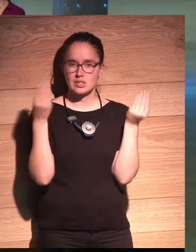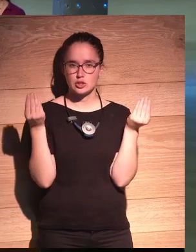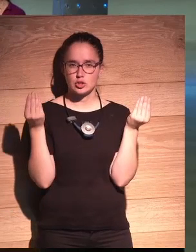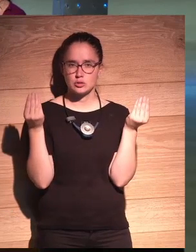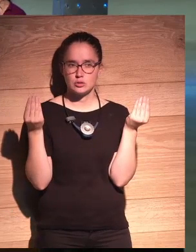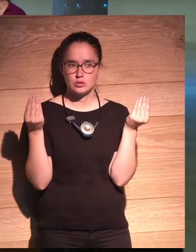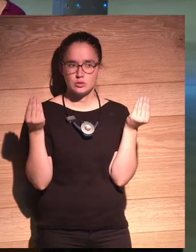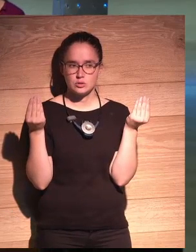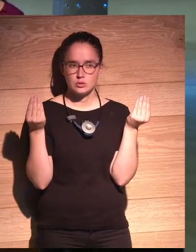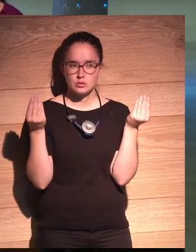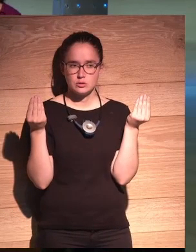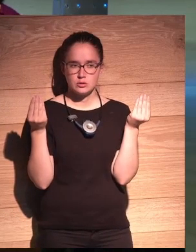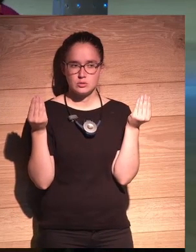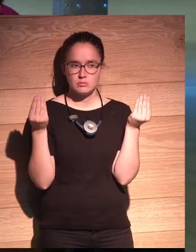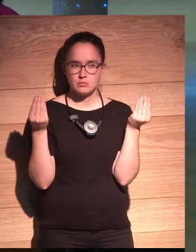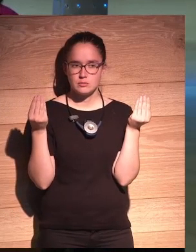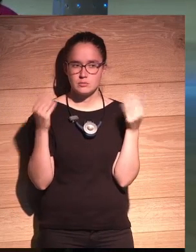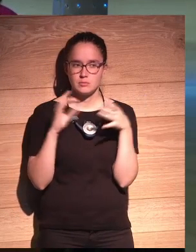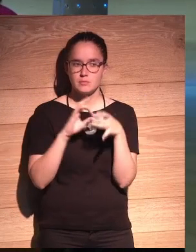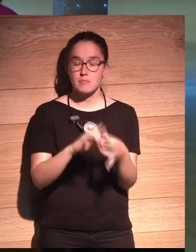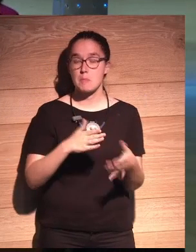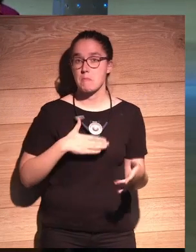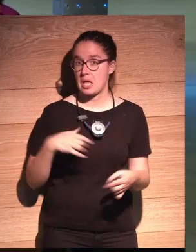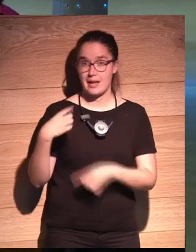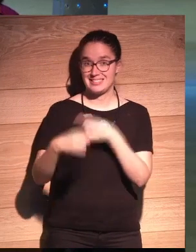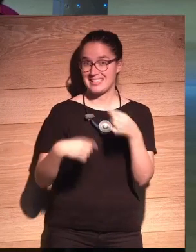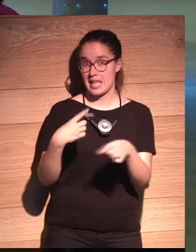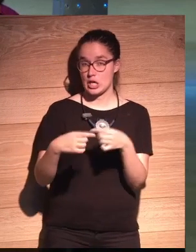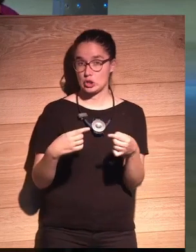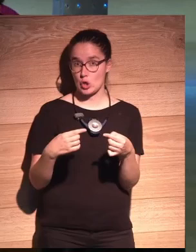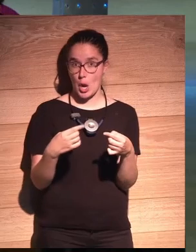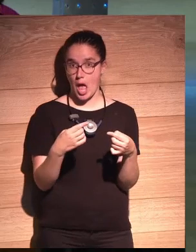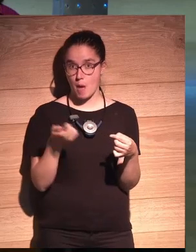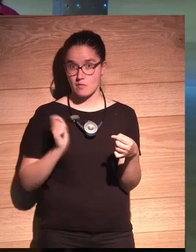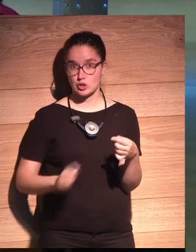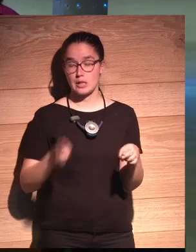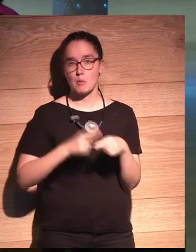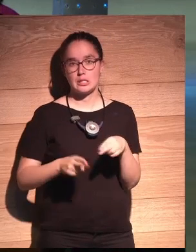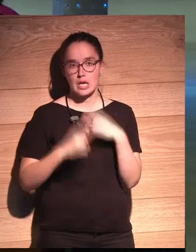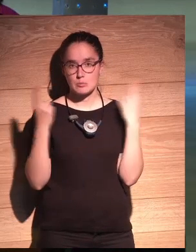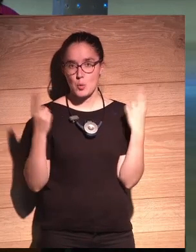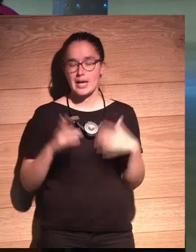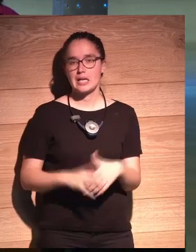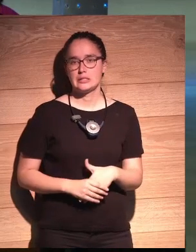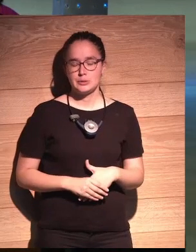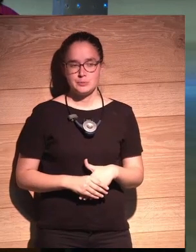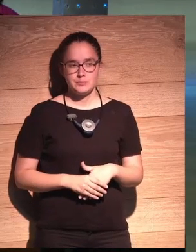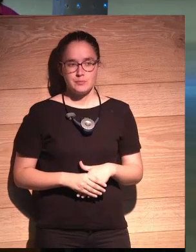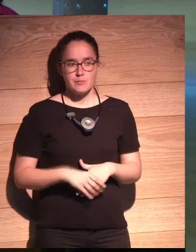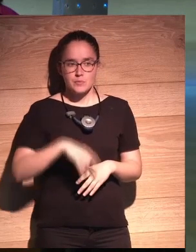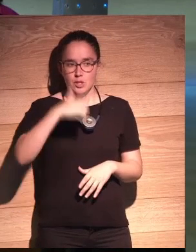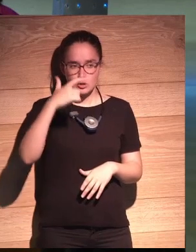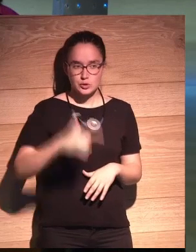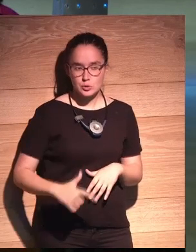Well, my reflection is linked to my professional career in public